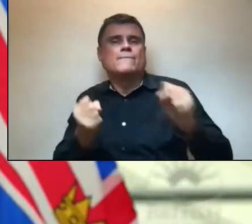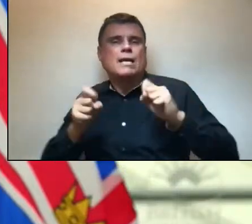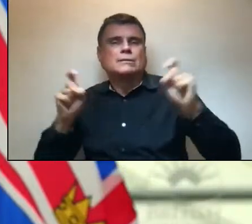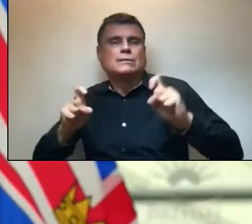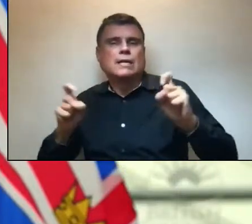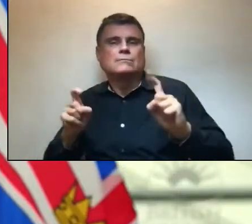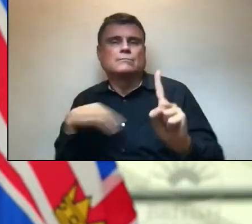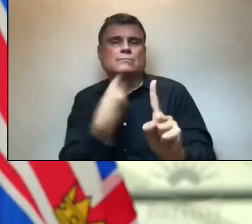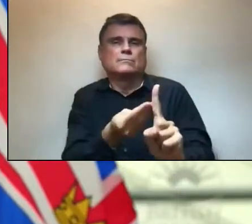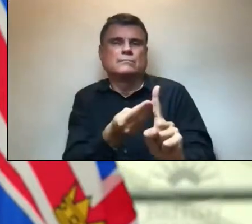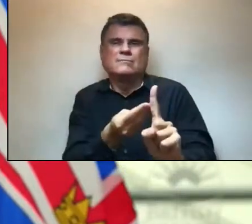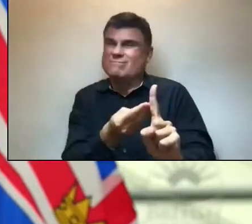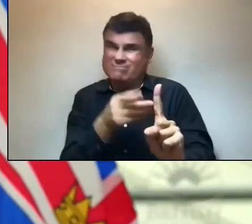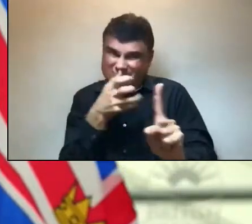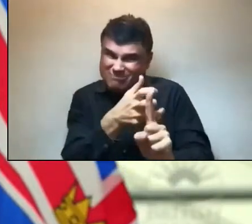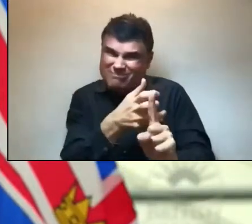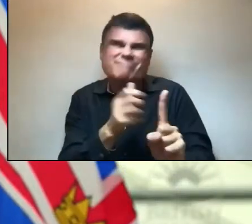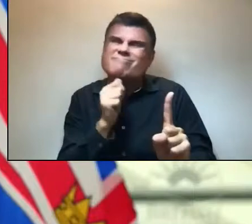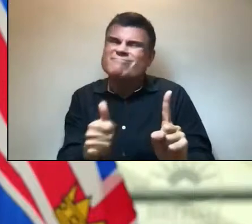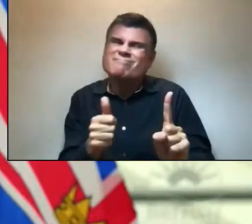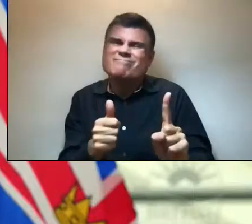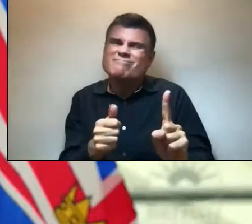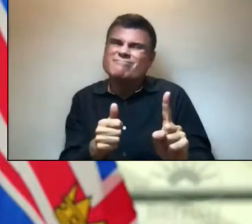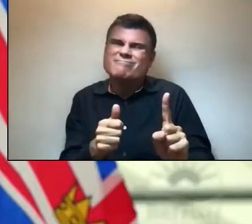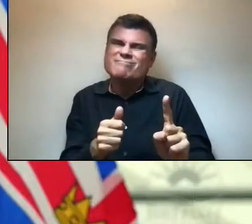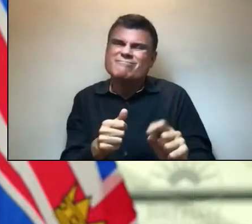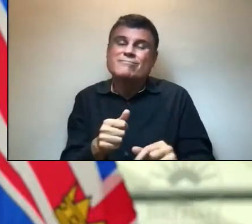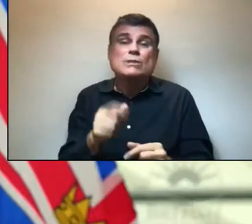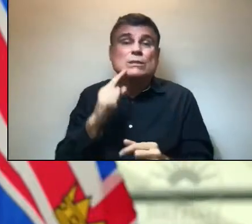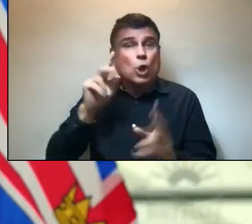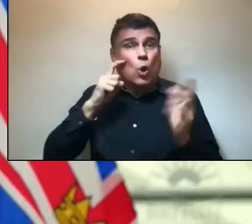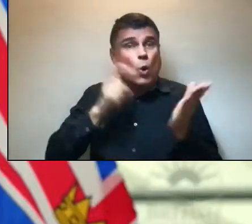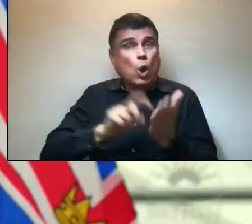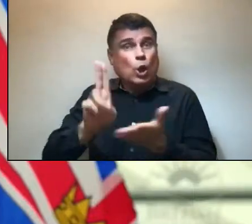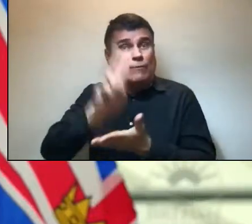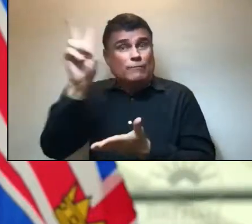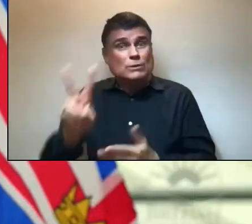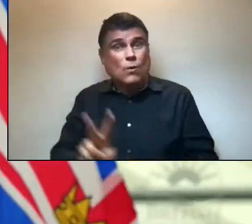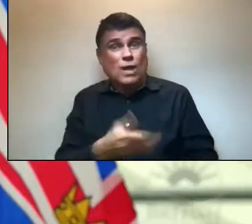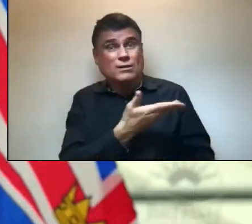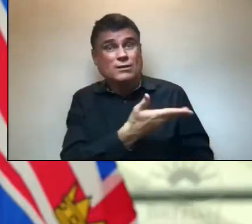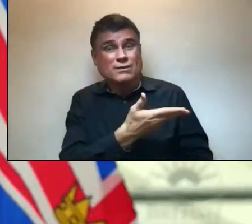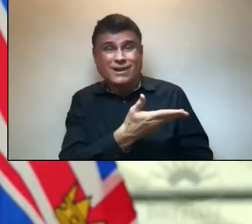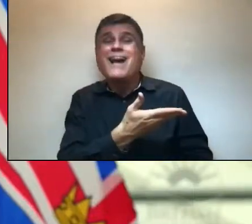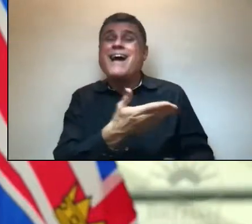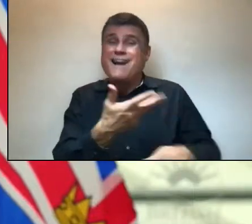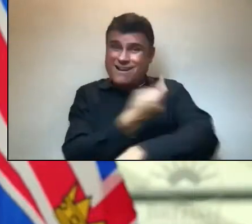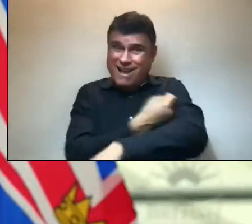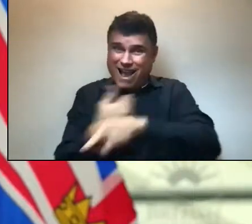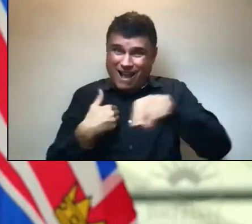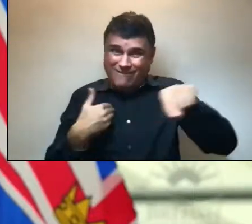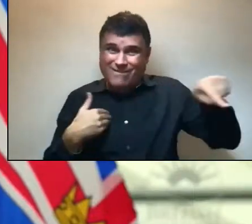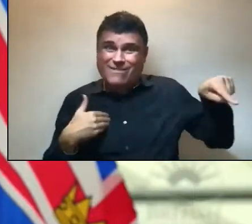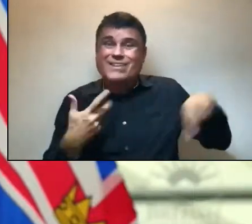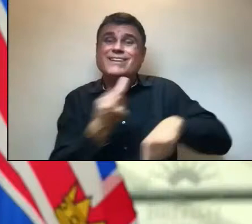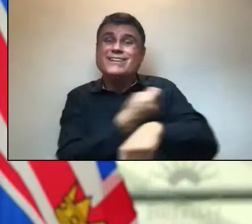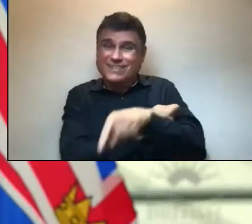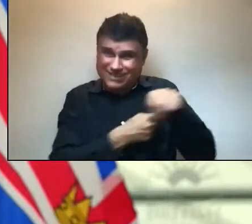are vaccinated, and we've seen this in Uvic, for example, you can have a low level of